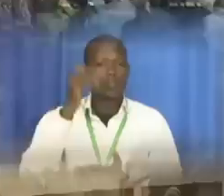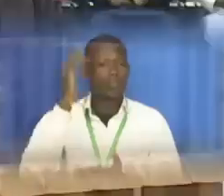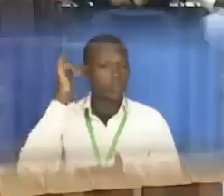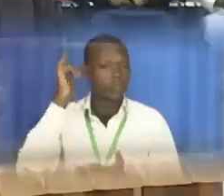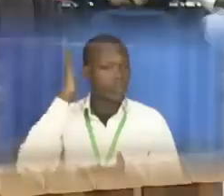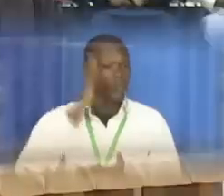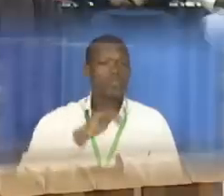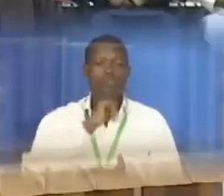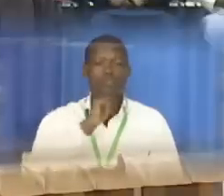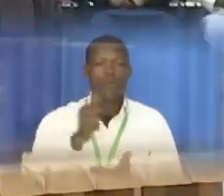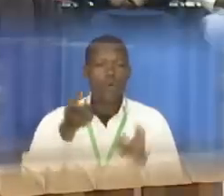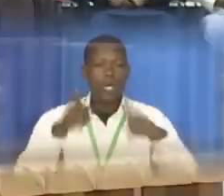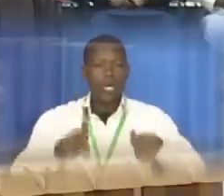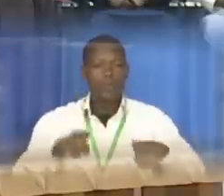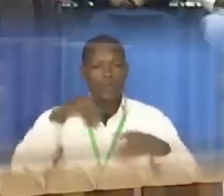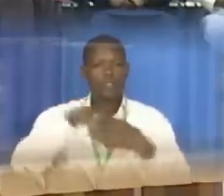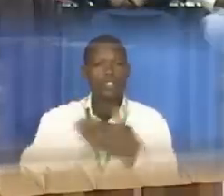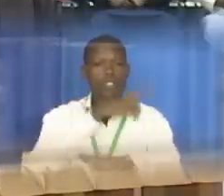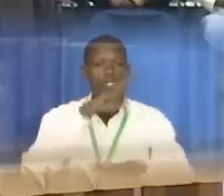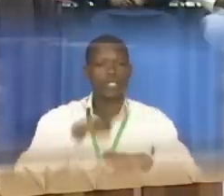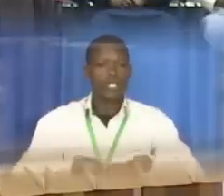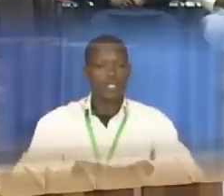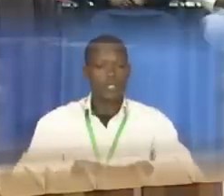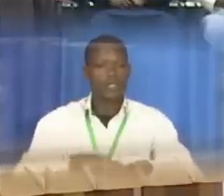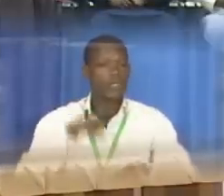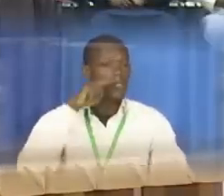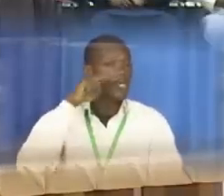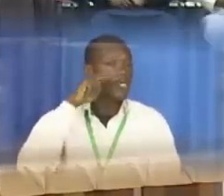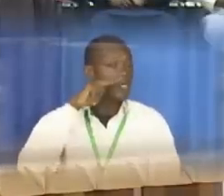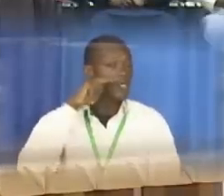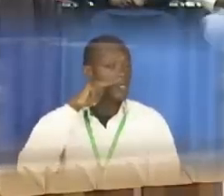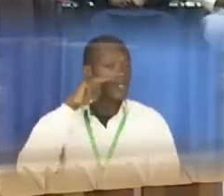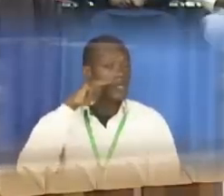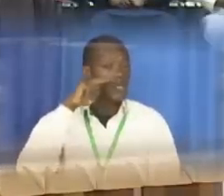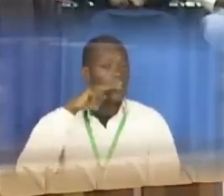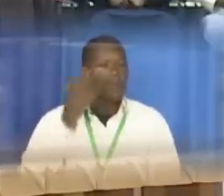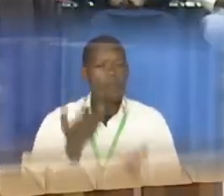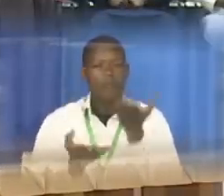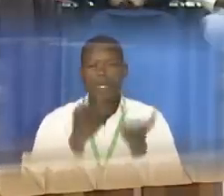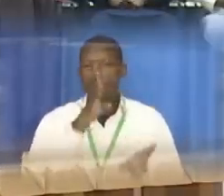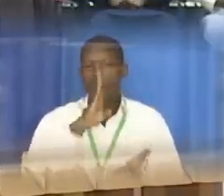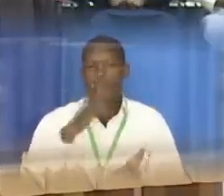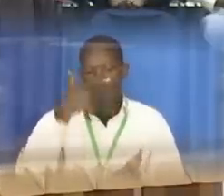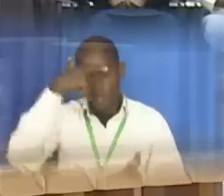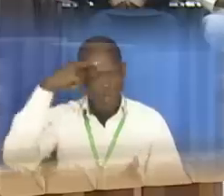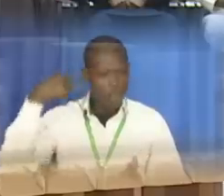Because we don't even have the equipment.